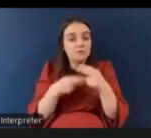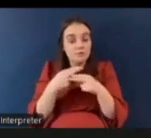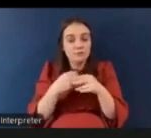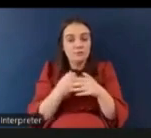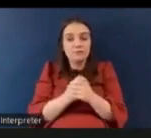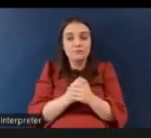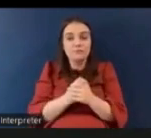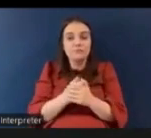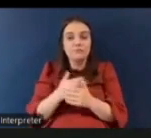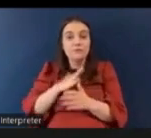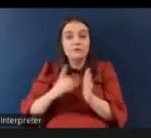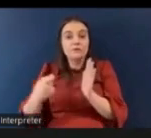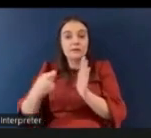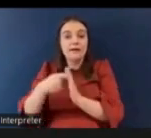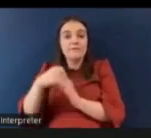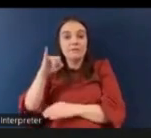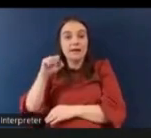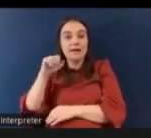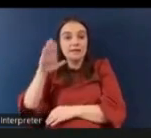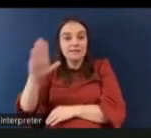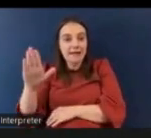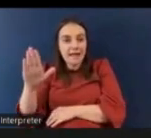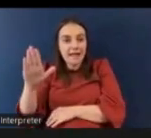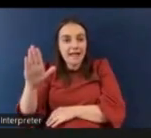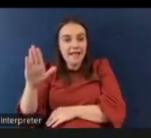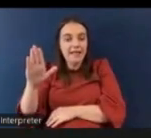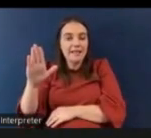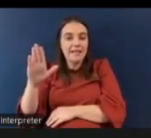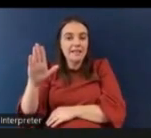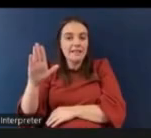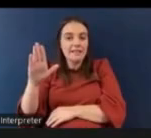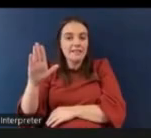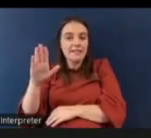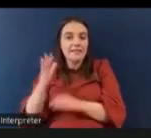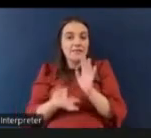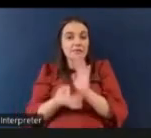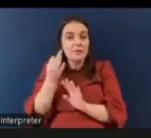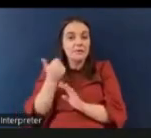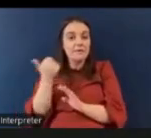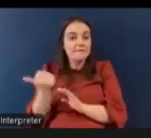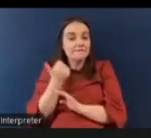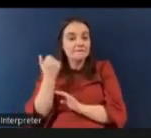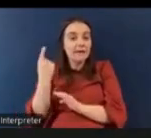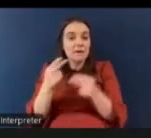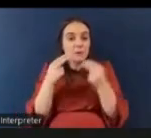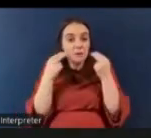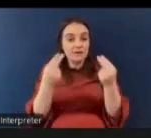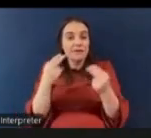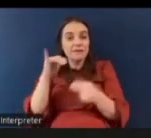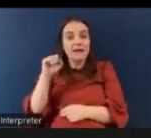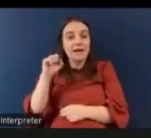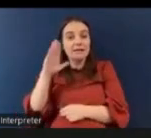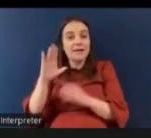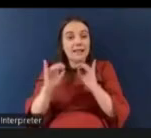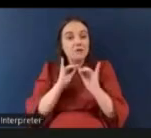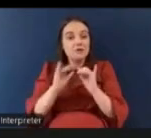And just on ISL, Vanessa. Oh yes, and if anybody needs